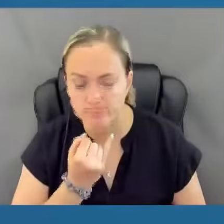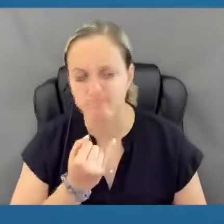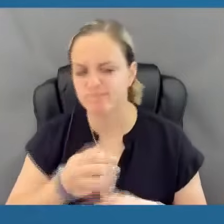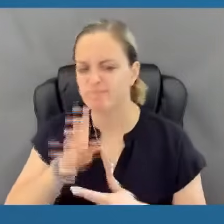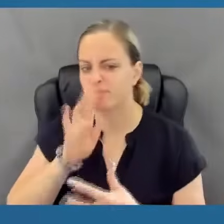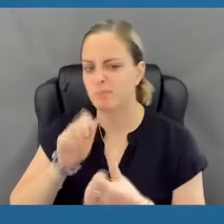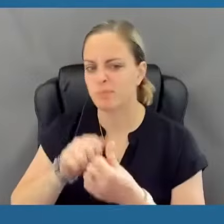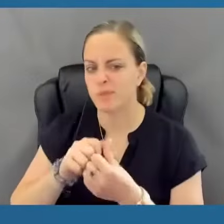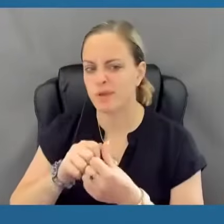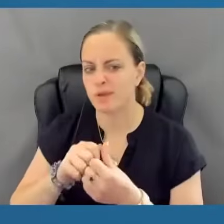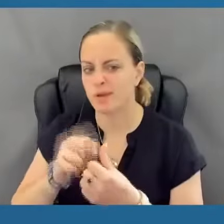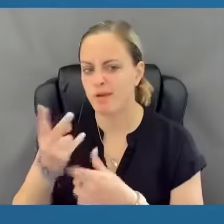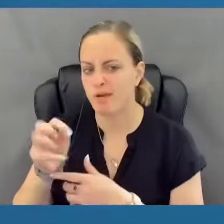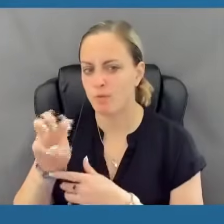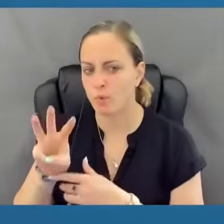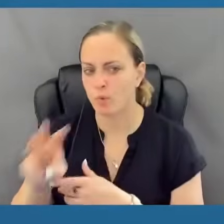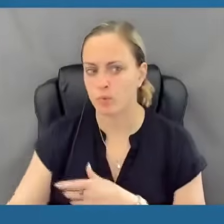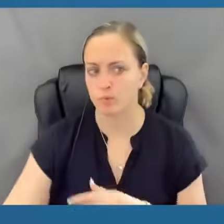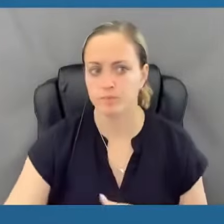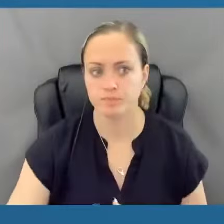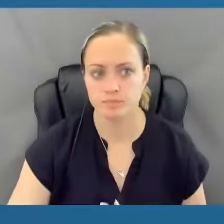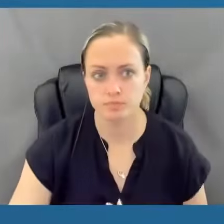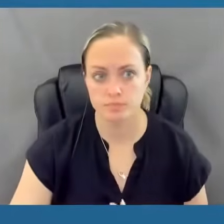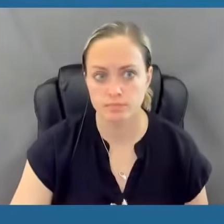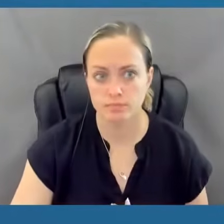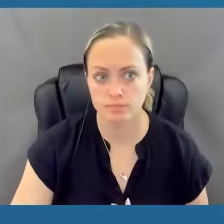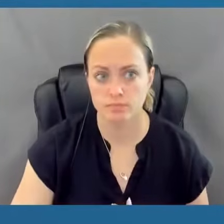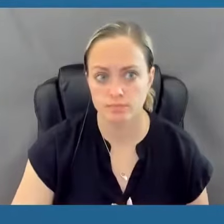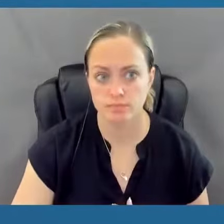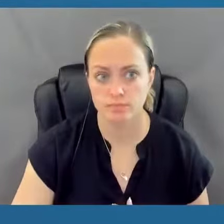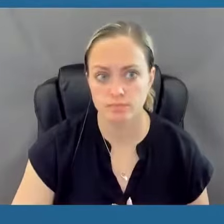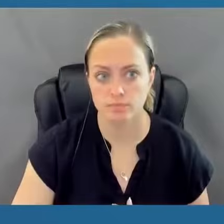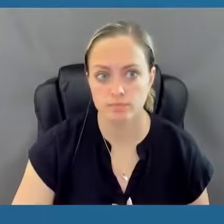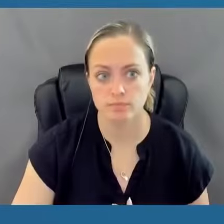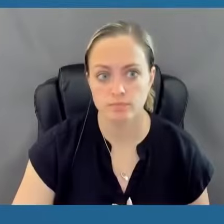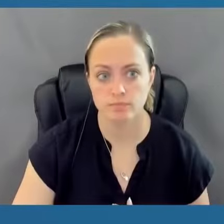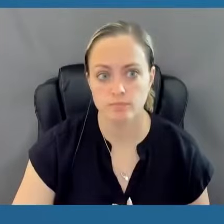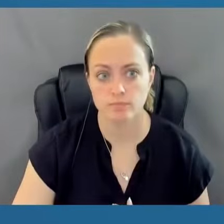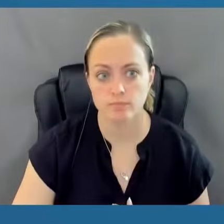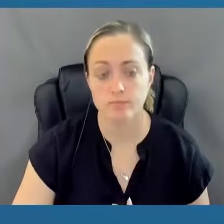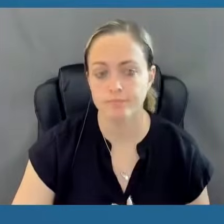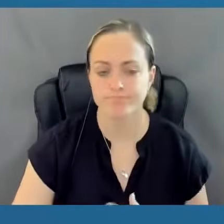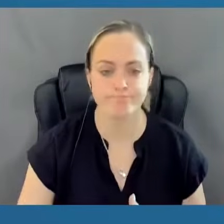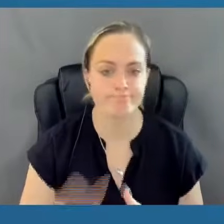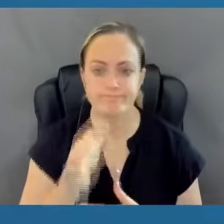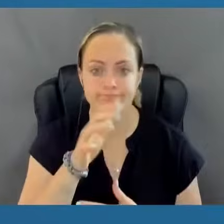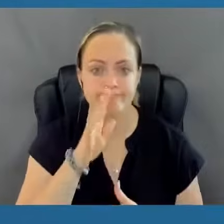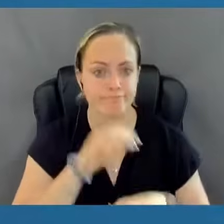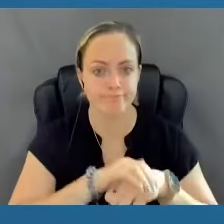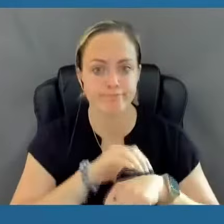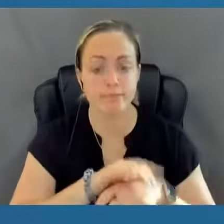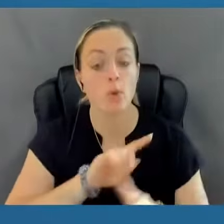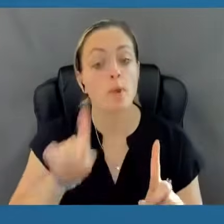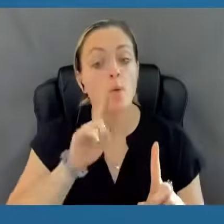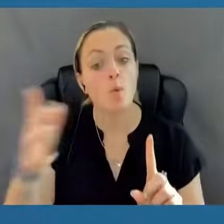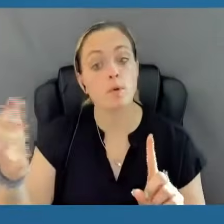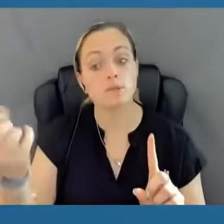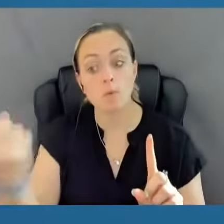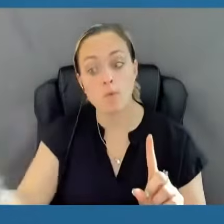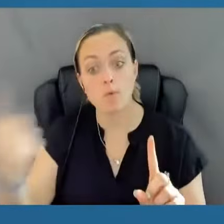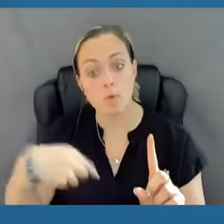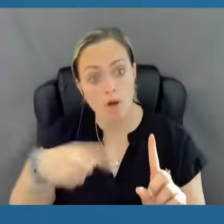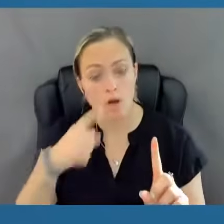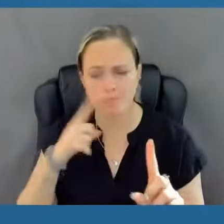In Eretz Yisrael, Am Yisrael Chai. And I want to bring up someone who's been my